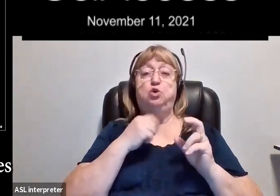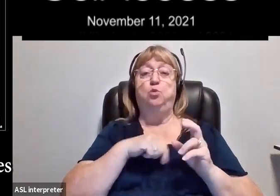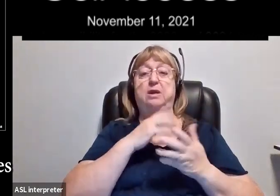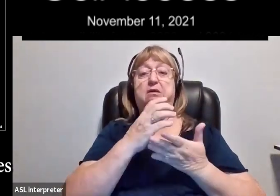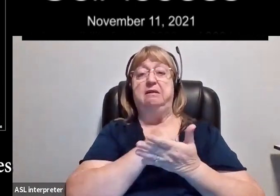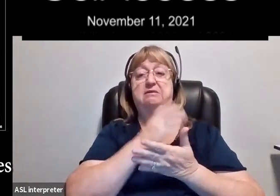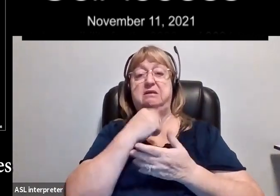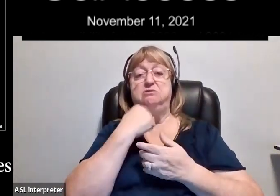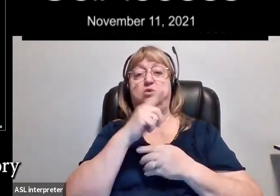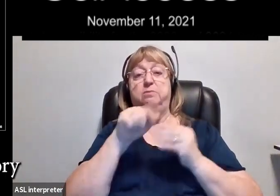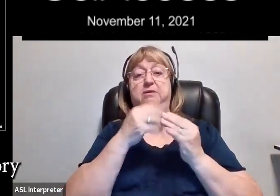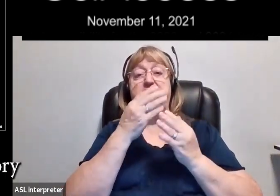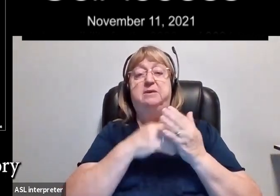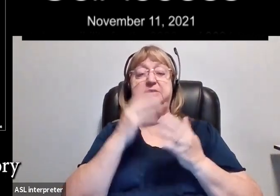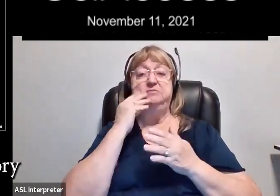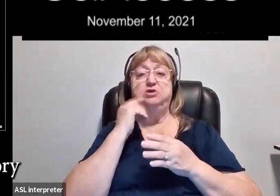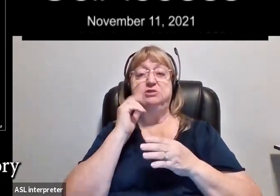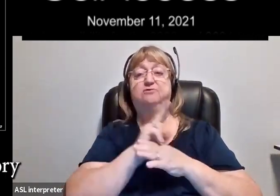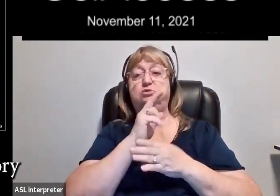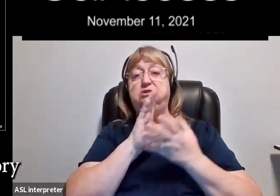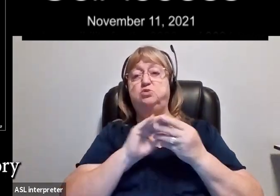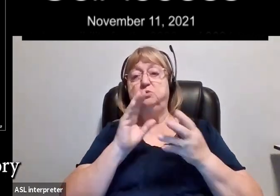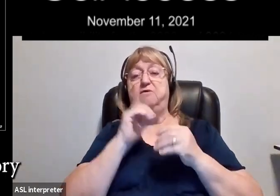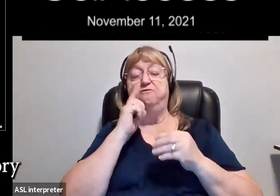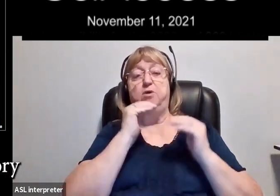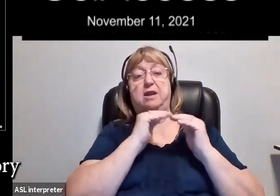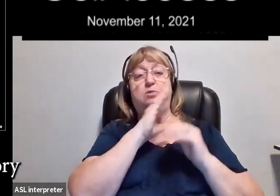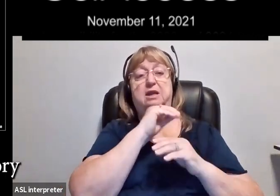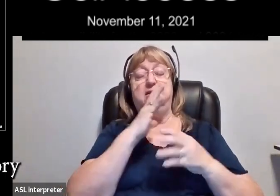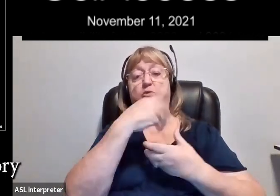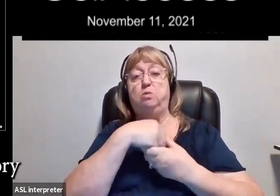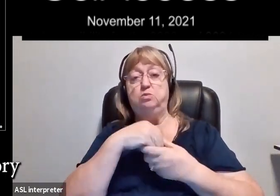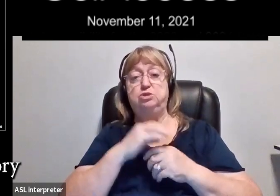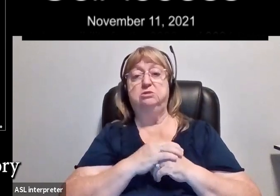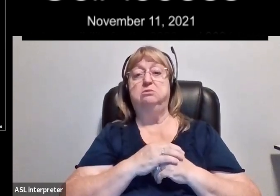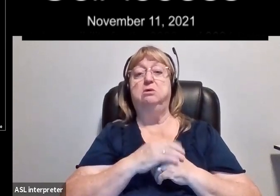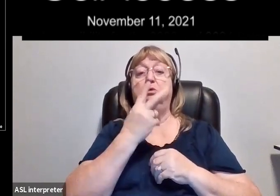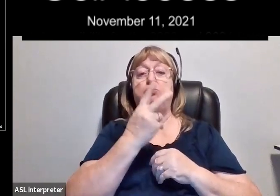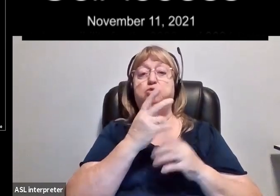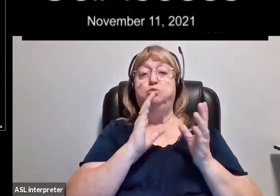about some experiences of using storytelling for equity and inclusion, and the